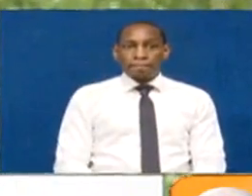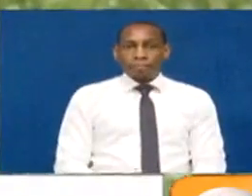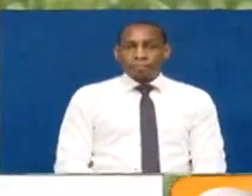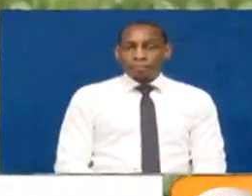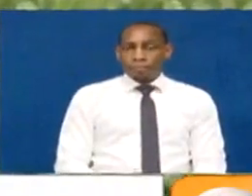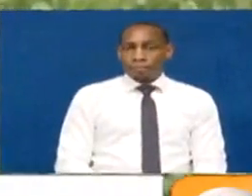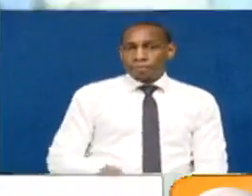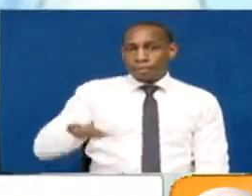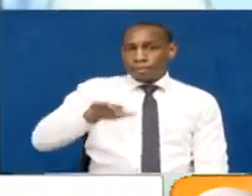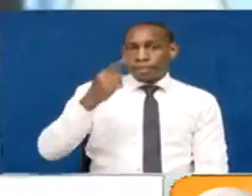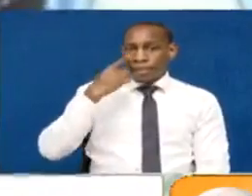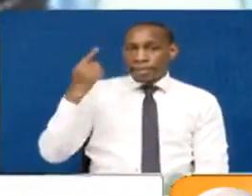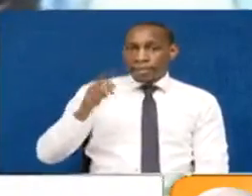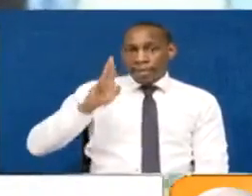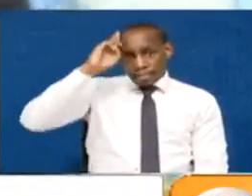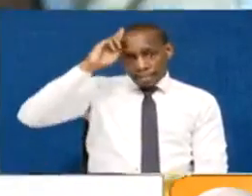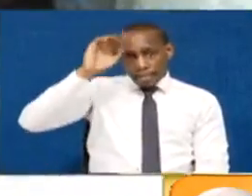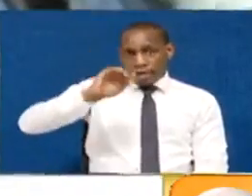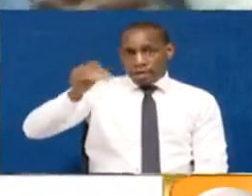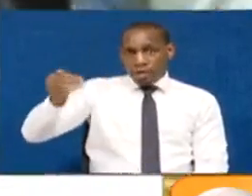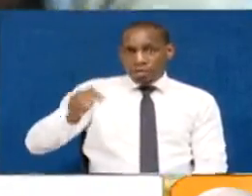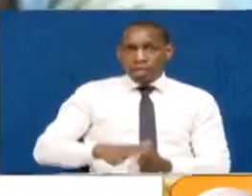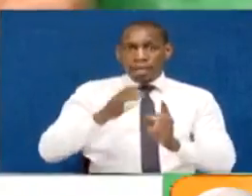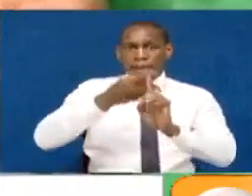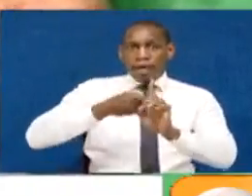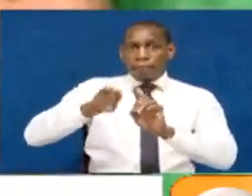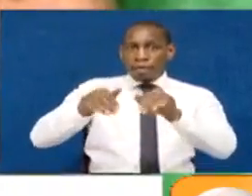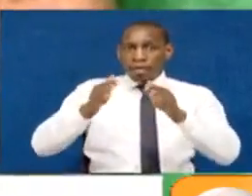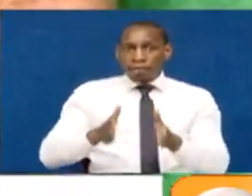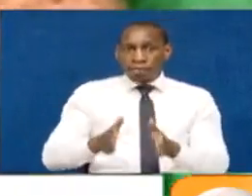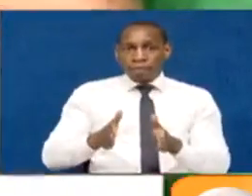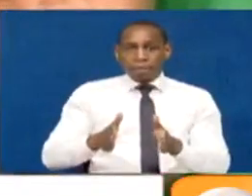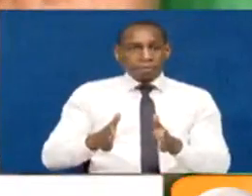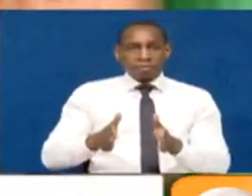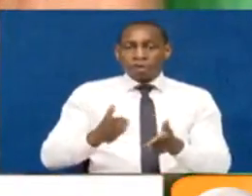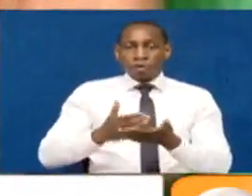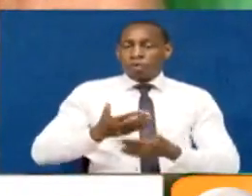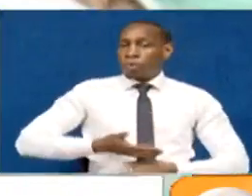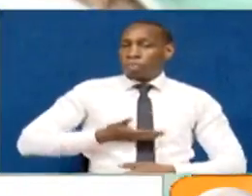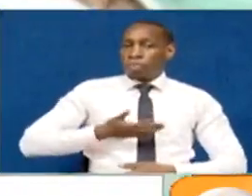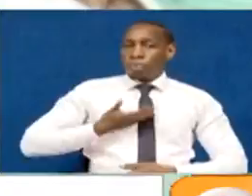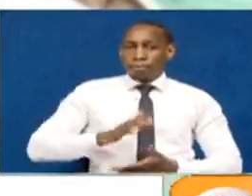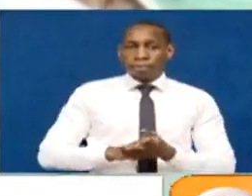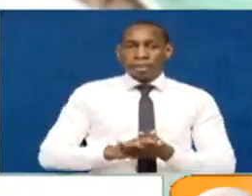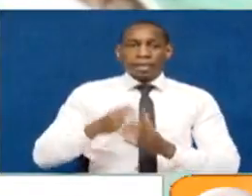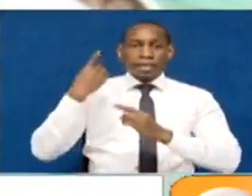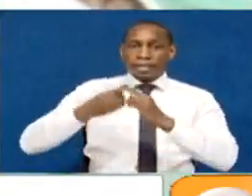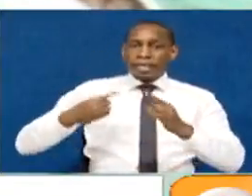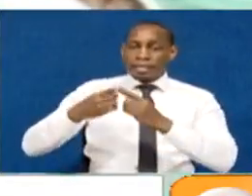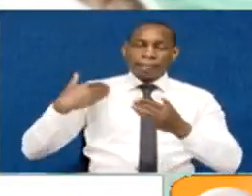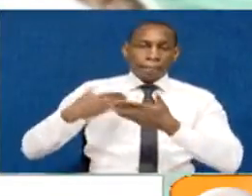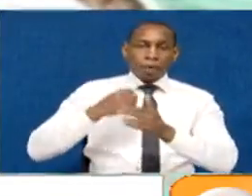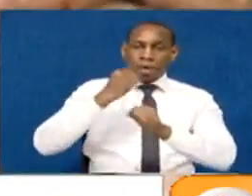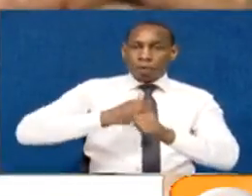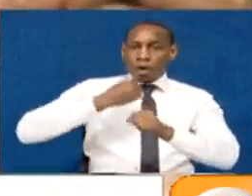At Munyaka area in Kinangop, Nyandarua County, potato farmers are a disgruntled lot. After years of toiling